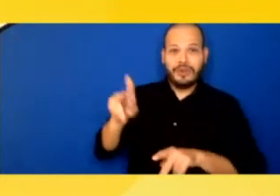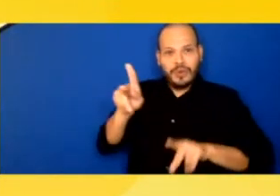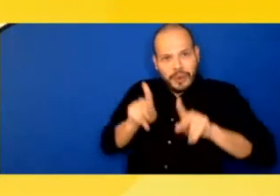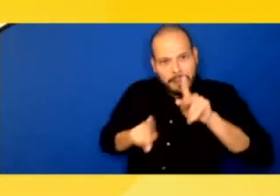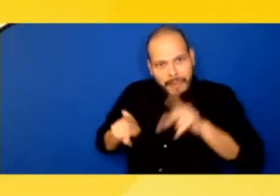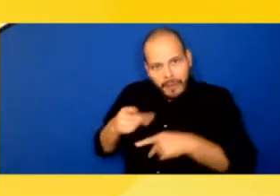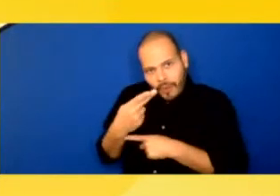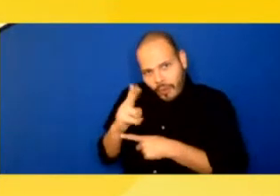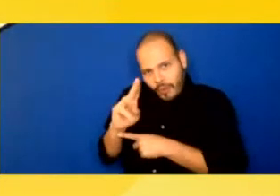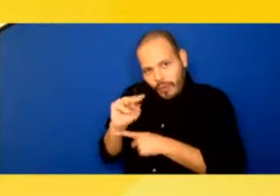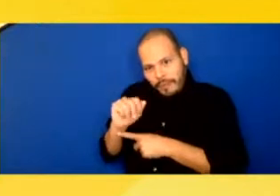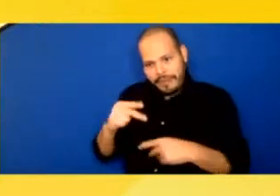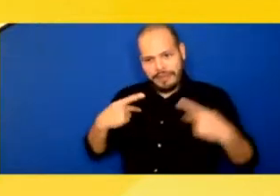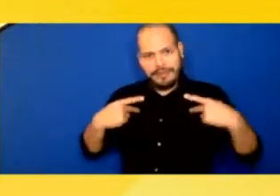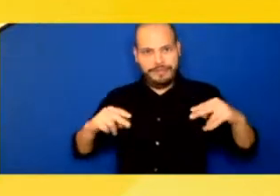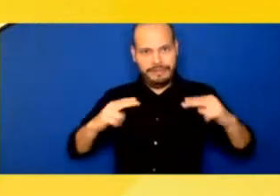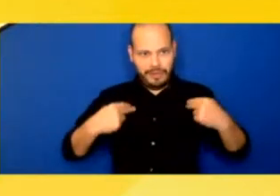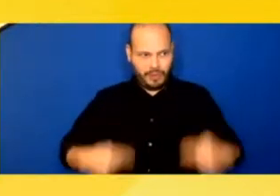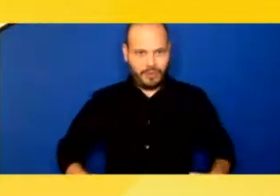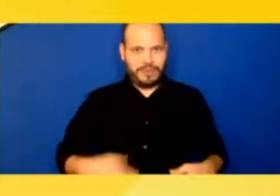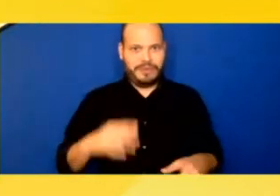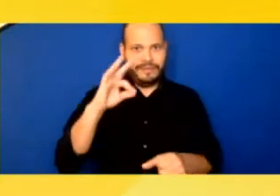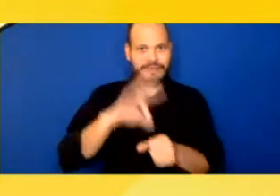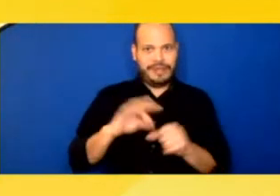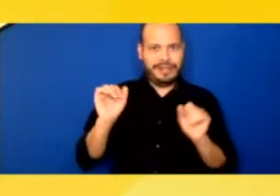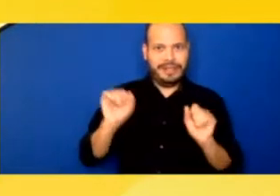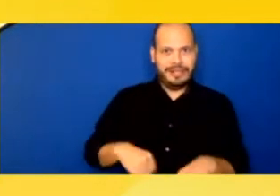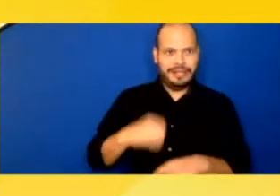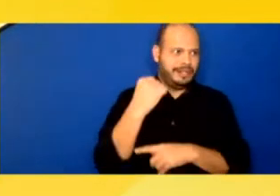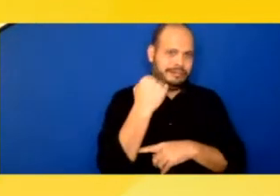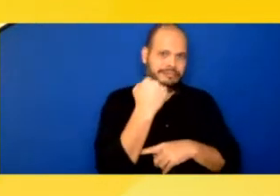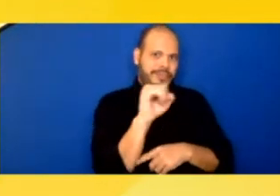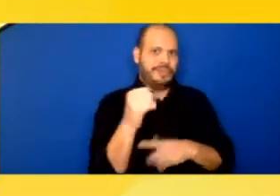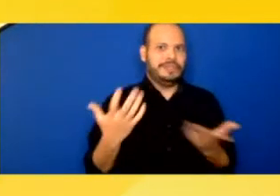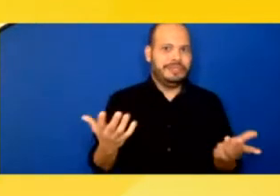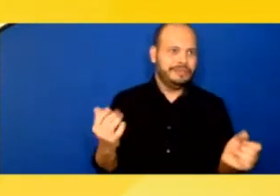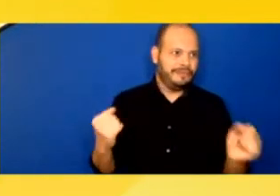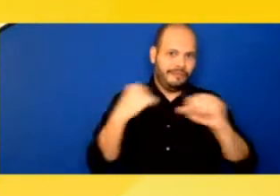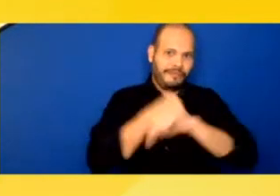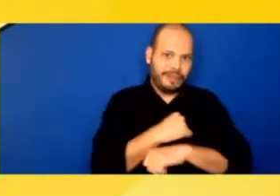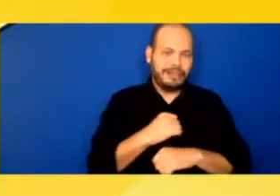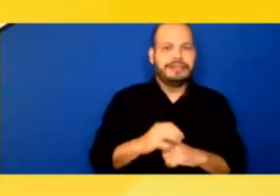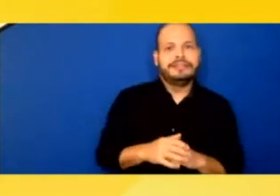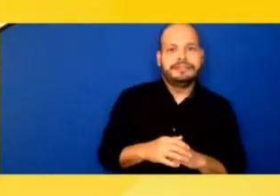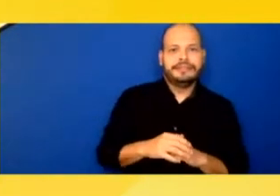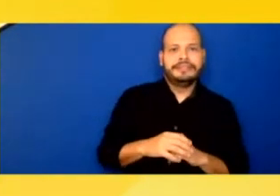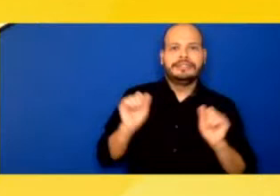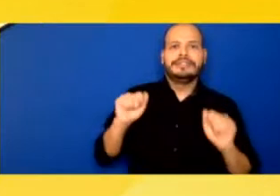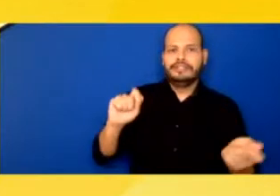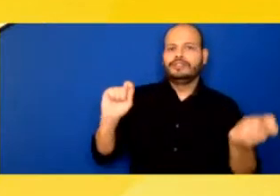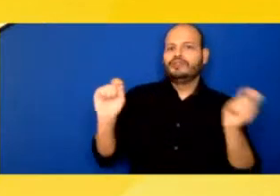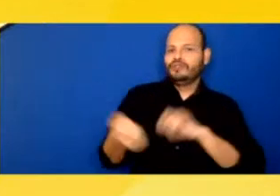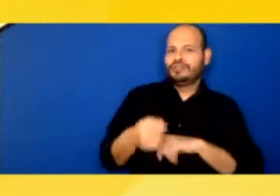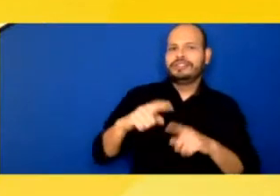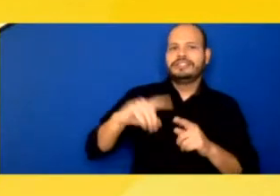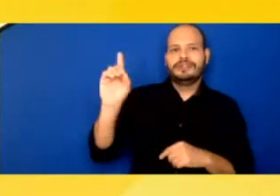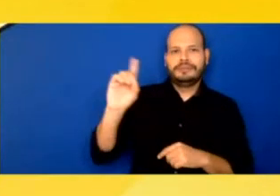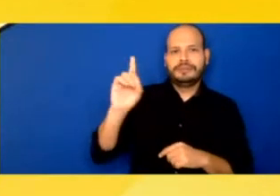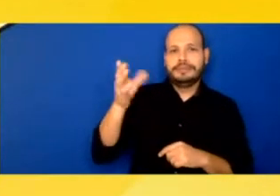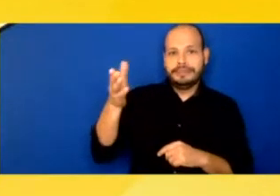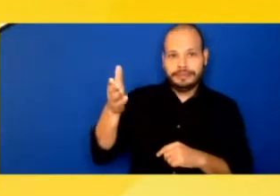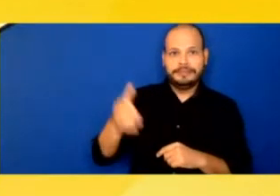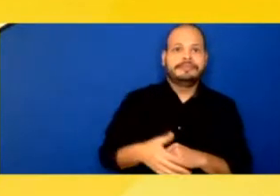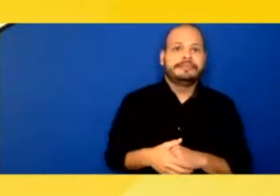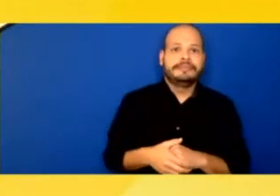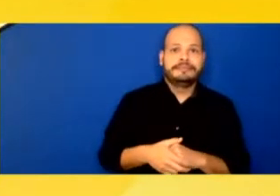back, can work on and change the direction of this democracy. It's not enough to be woke. A lot of people are saying I'm woke, and that means